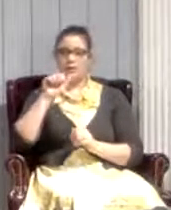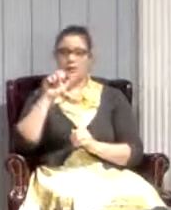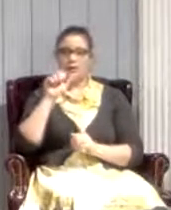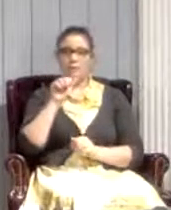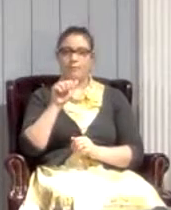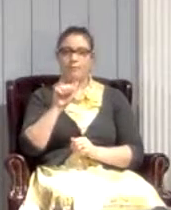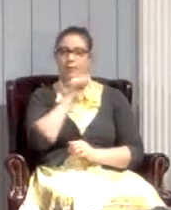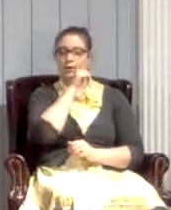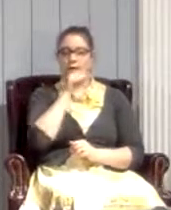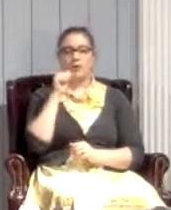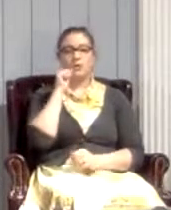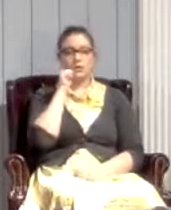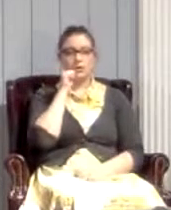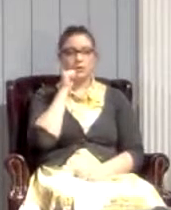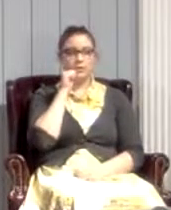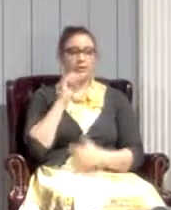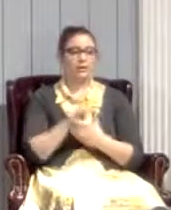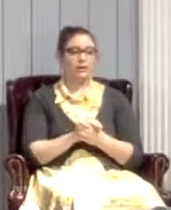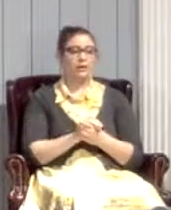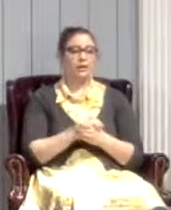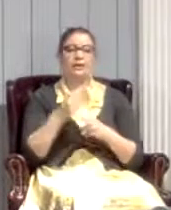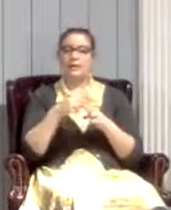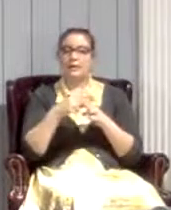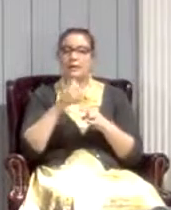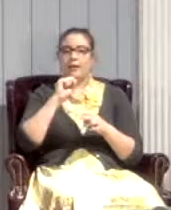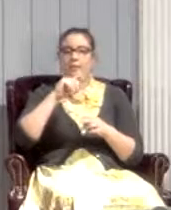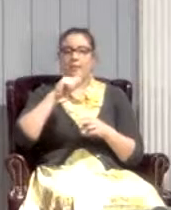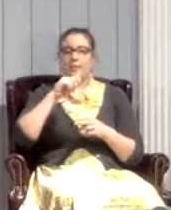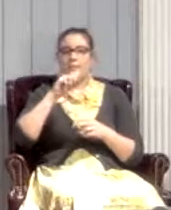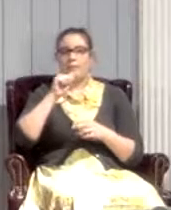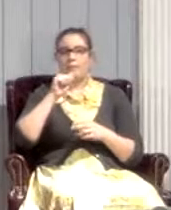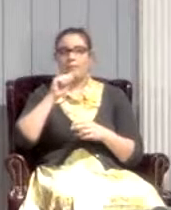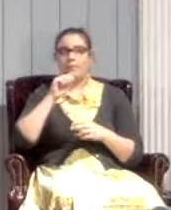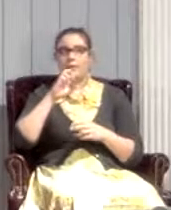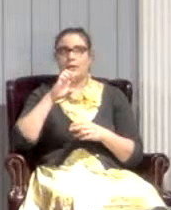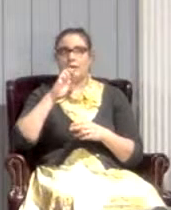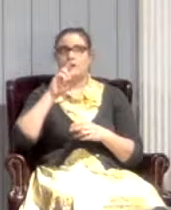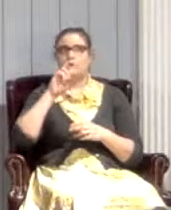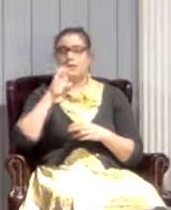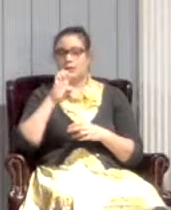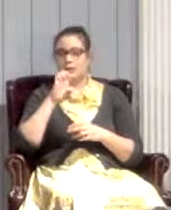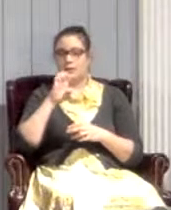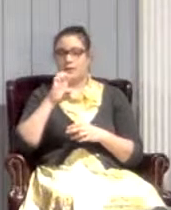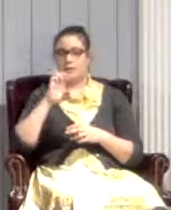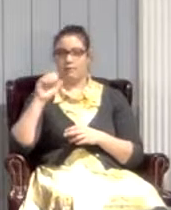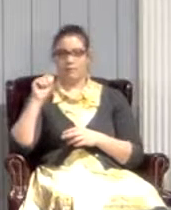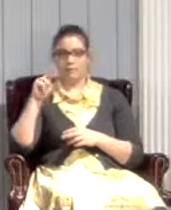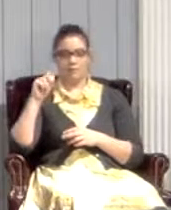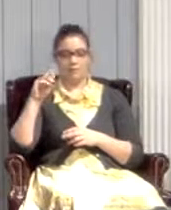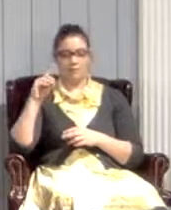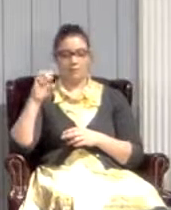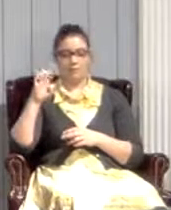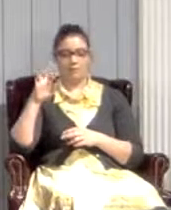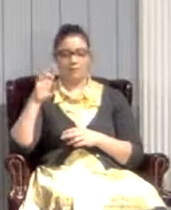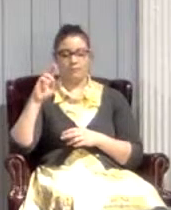He's I call him a preacher, but he's a heretic. He believes wrong doctrine.